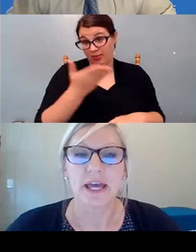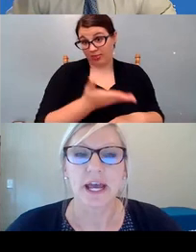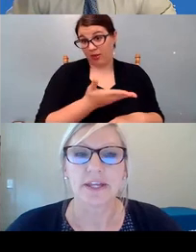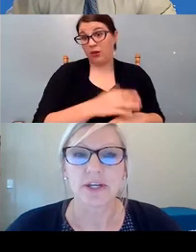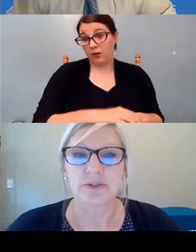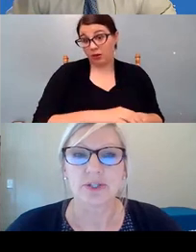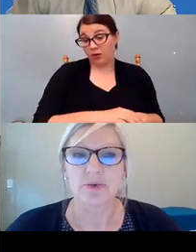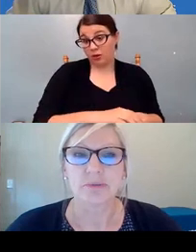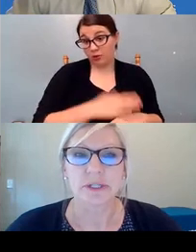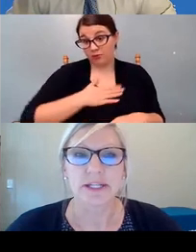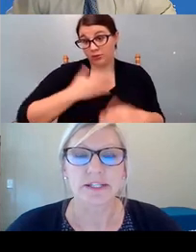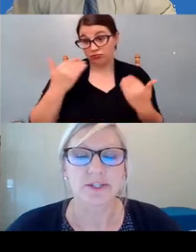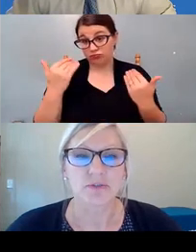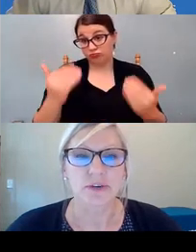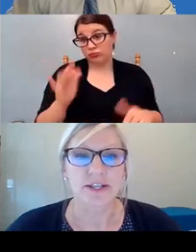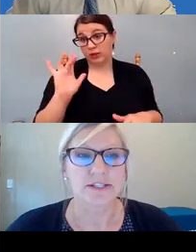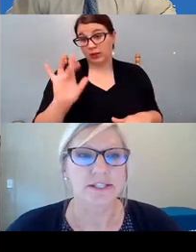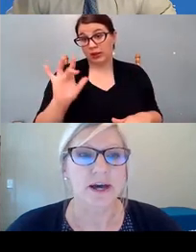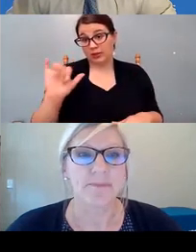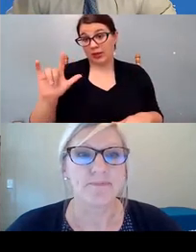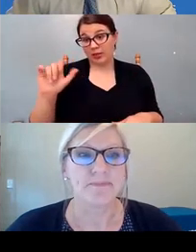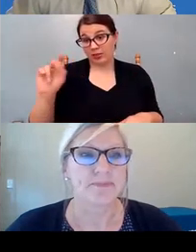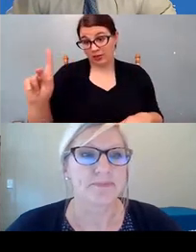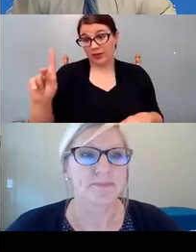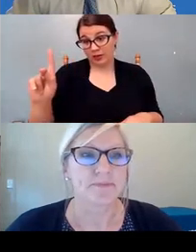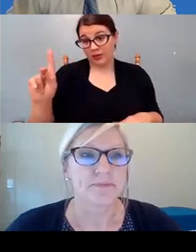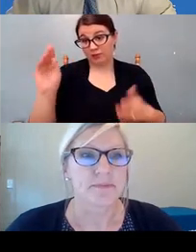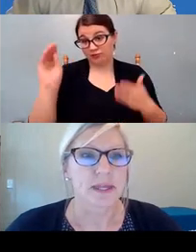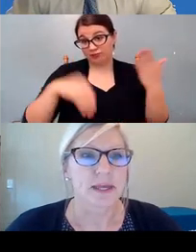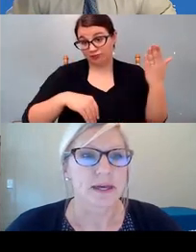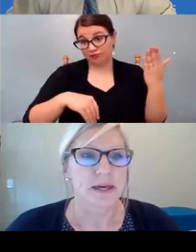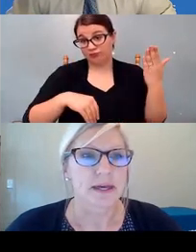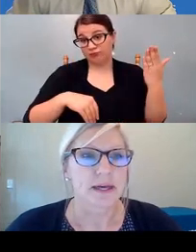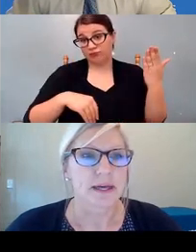link and that you do complete that survey at this time.